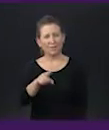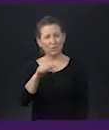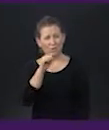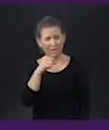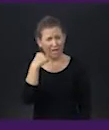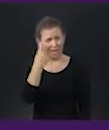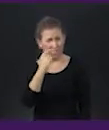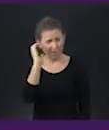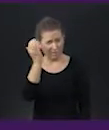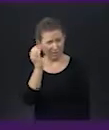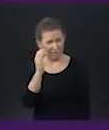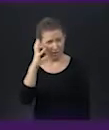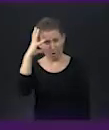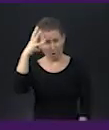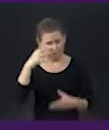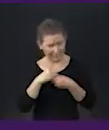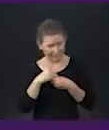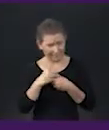You don't look autistic.